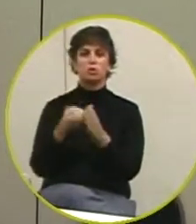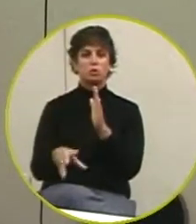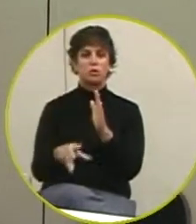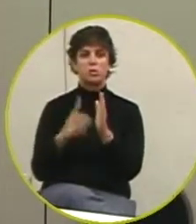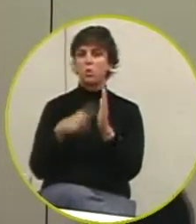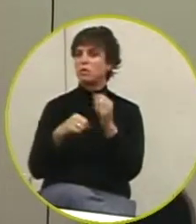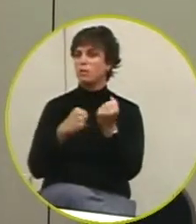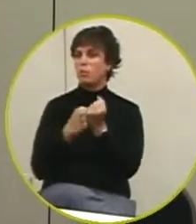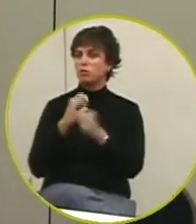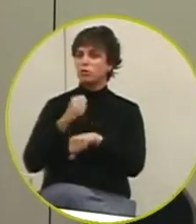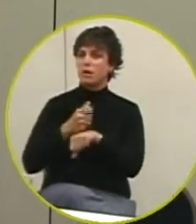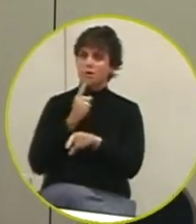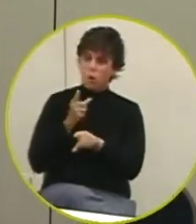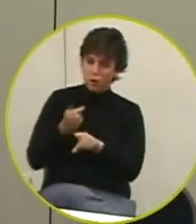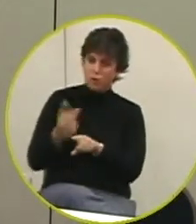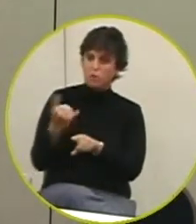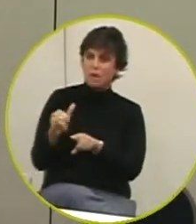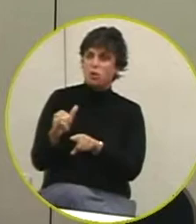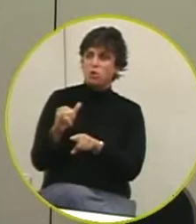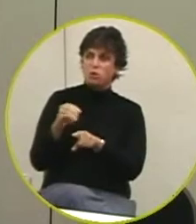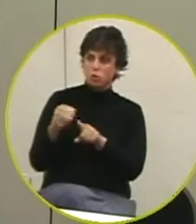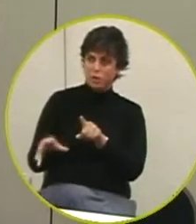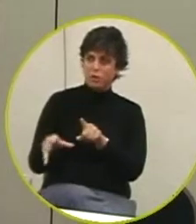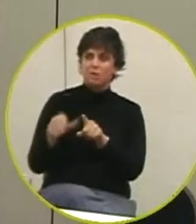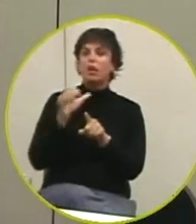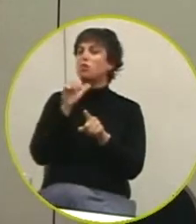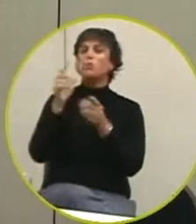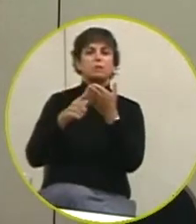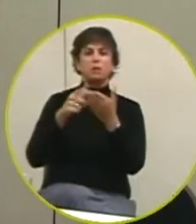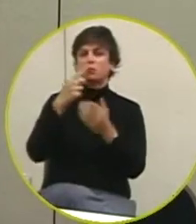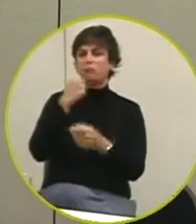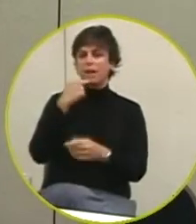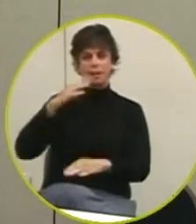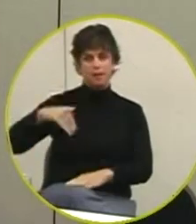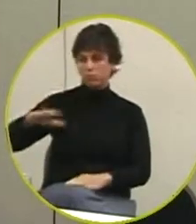do you have in place for them? Don't go into the red zone yet.